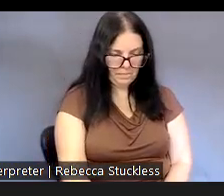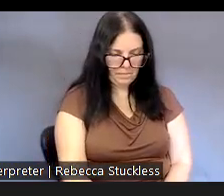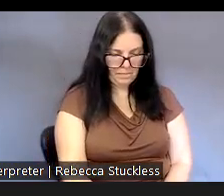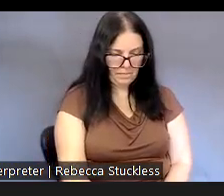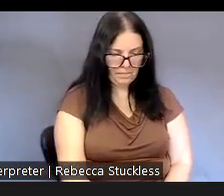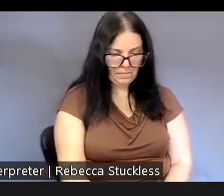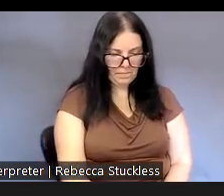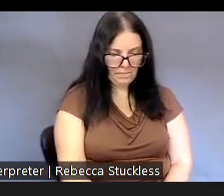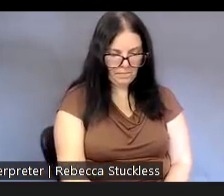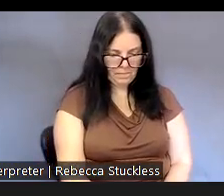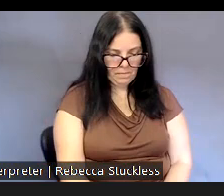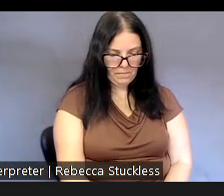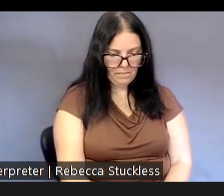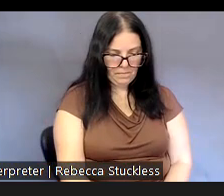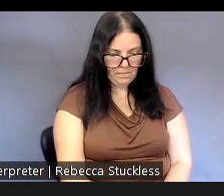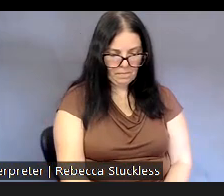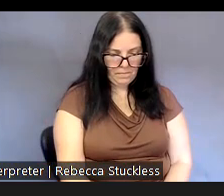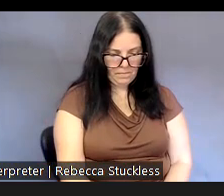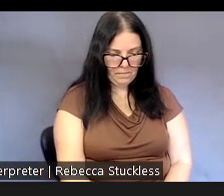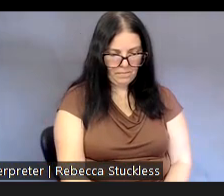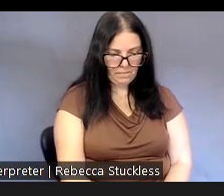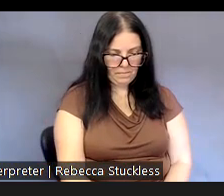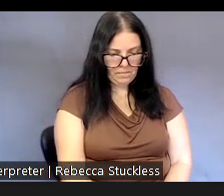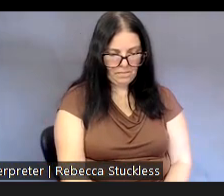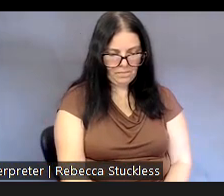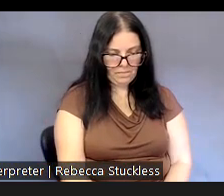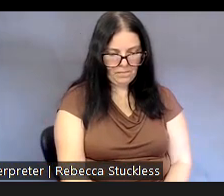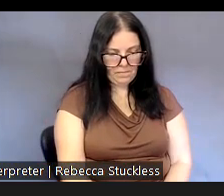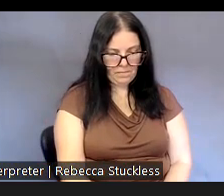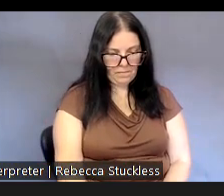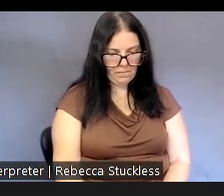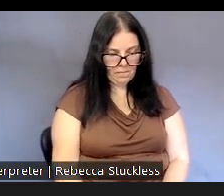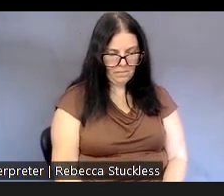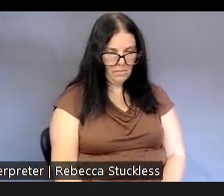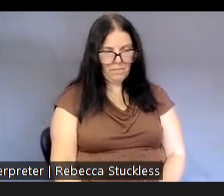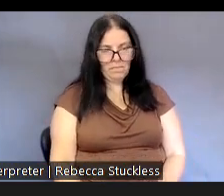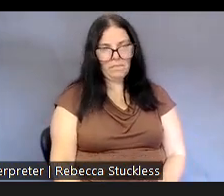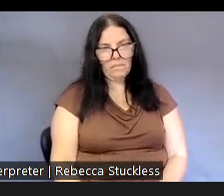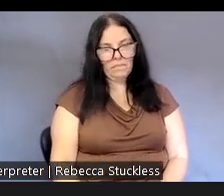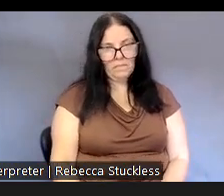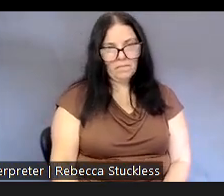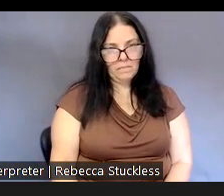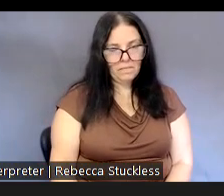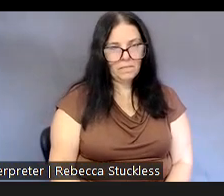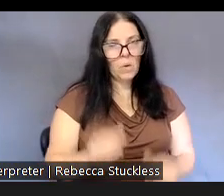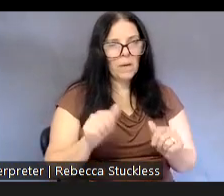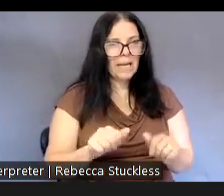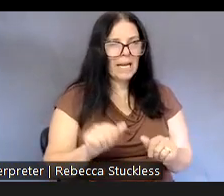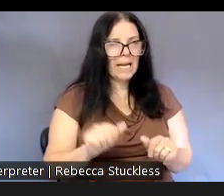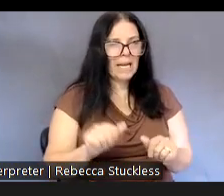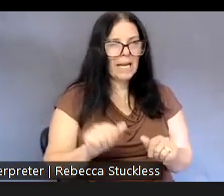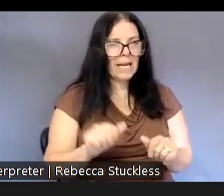We can also try to not only offer realistic encouragement, but point our customers